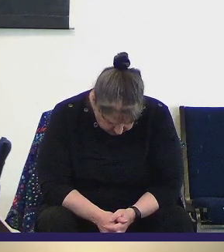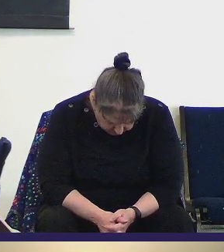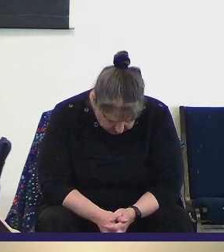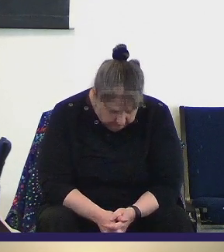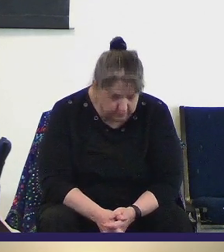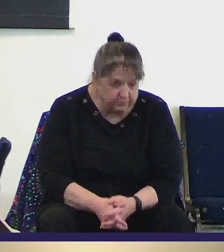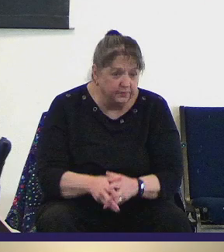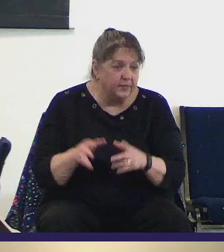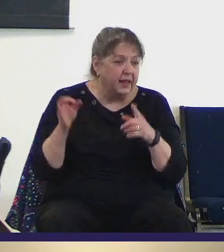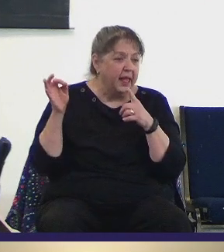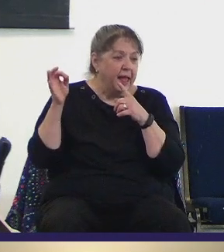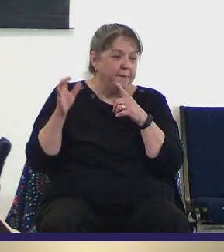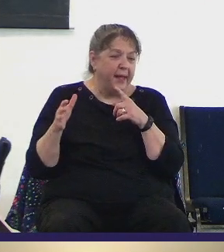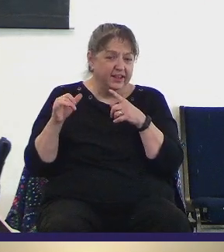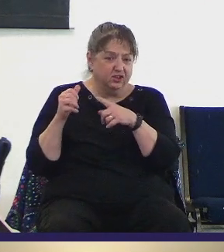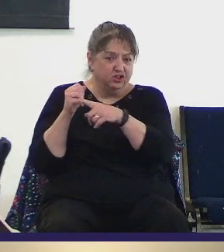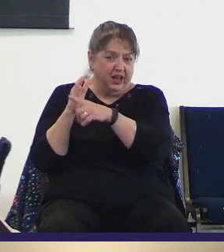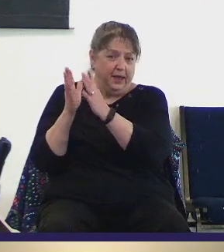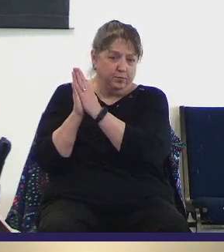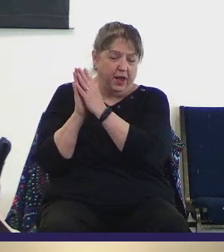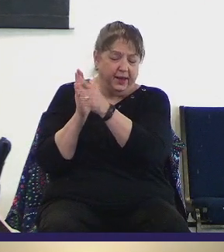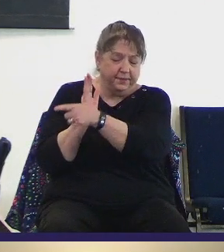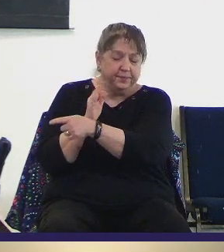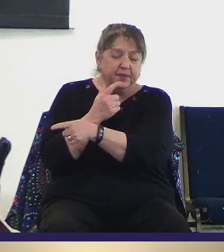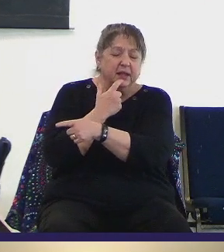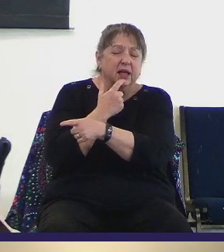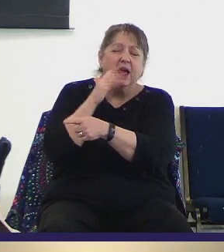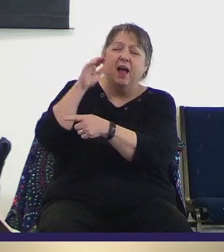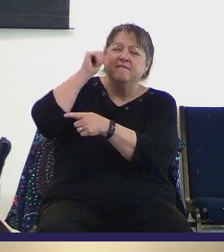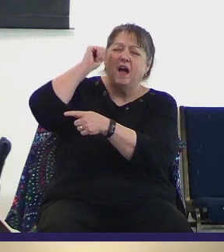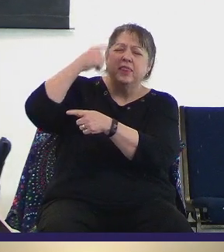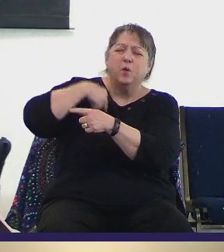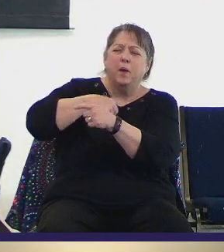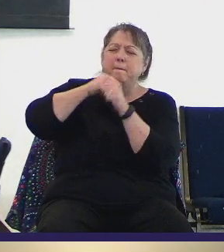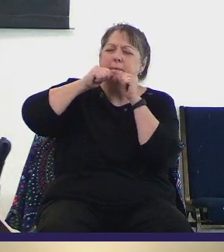Father, we bless you and we praise you this morning that